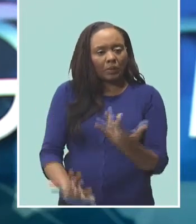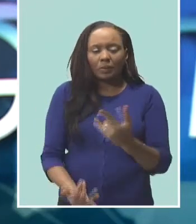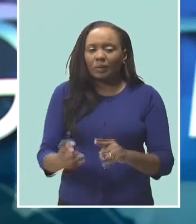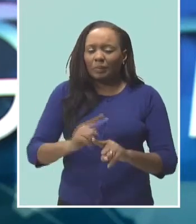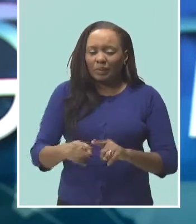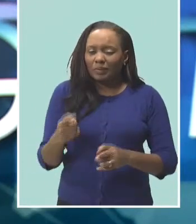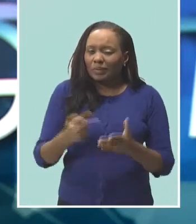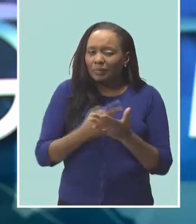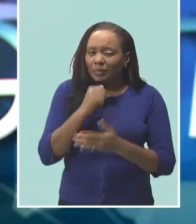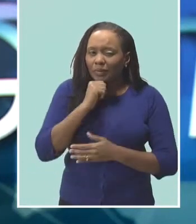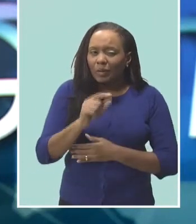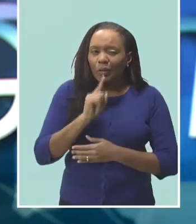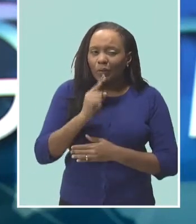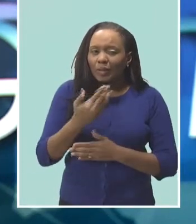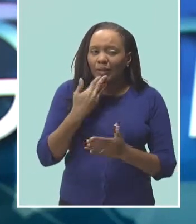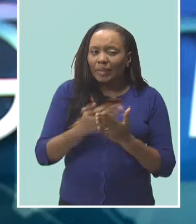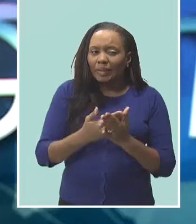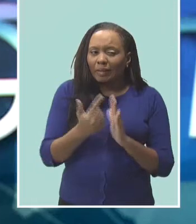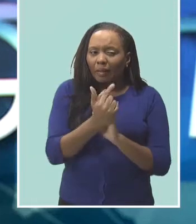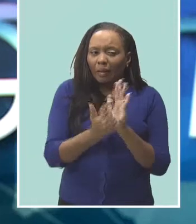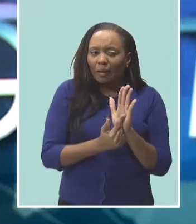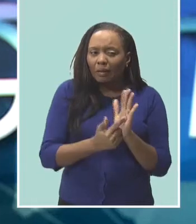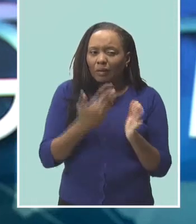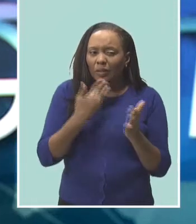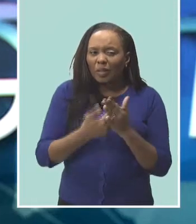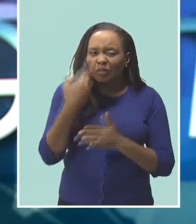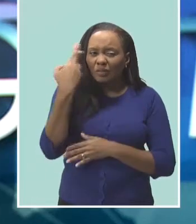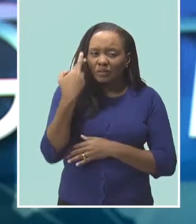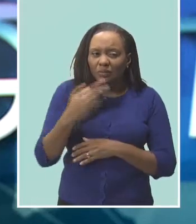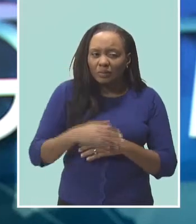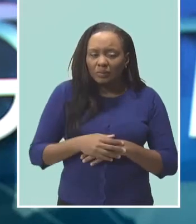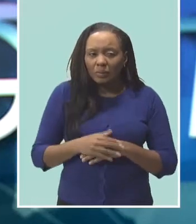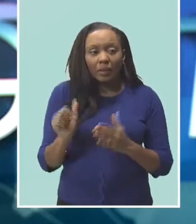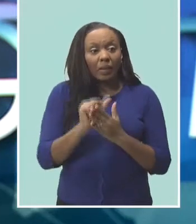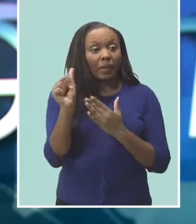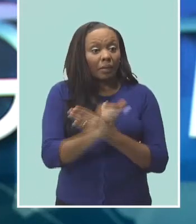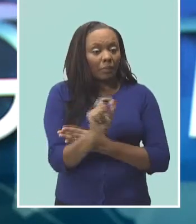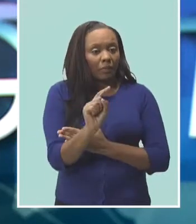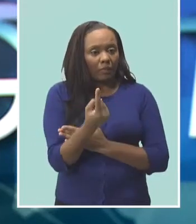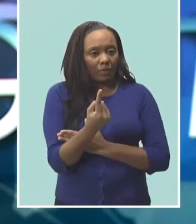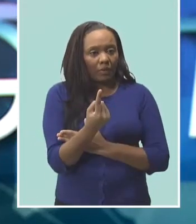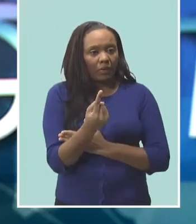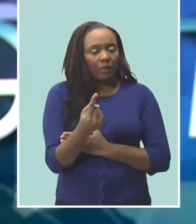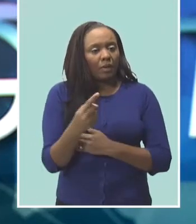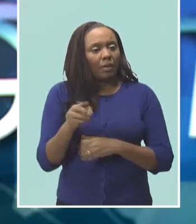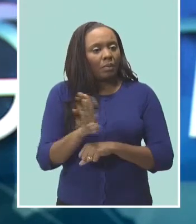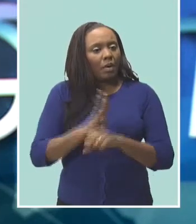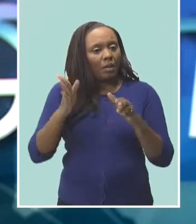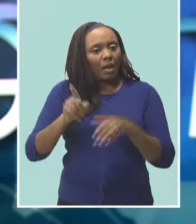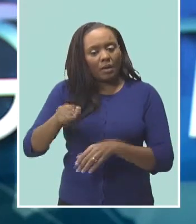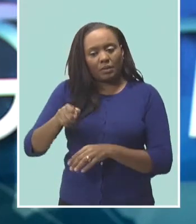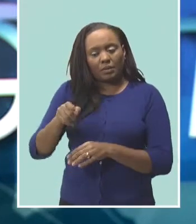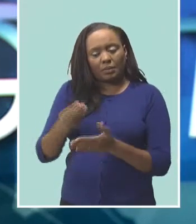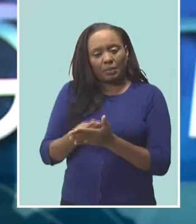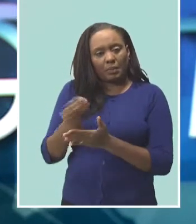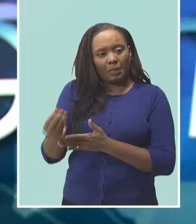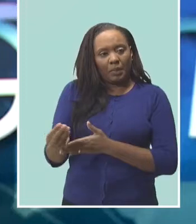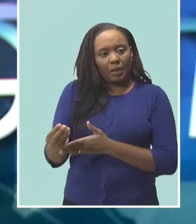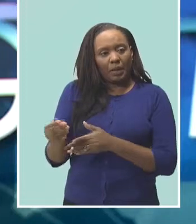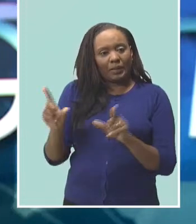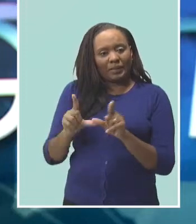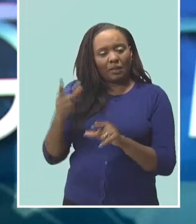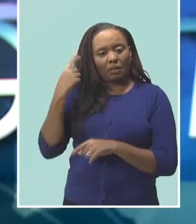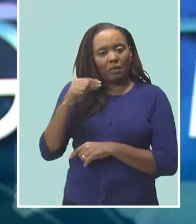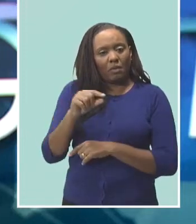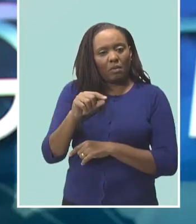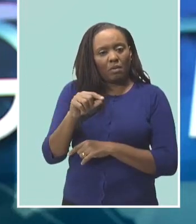reason. Starting April 1st, Barbadians were required to purchase a $150 burn permit in order to use an open flame